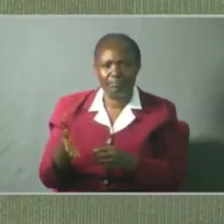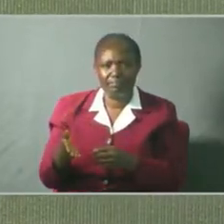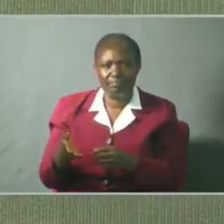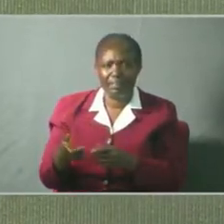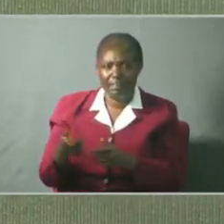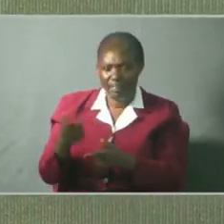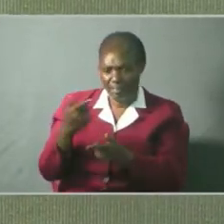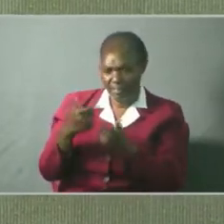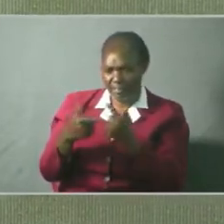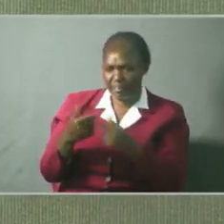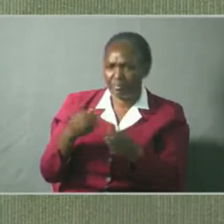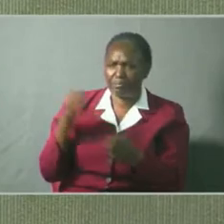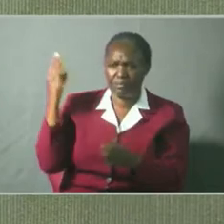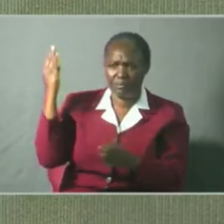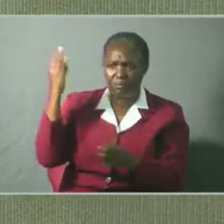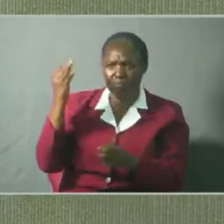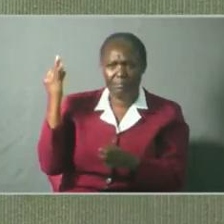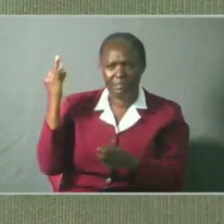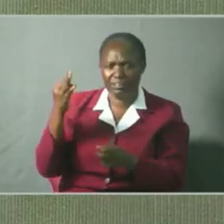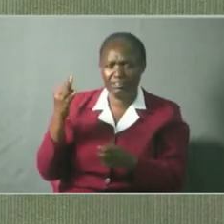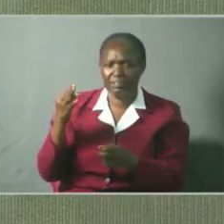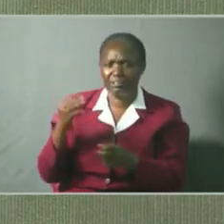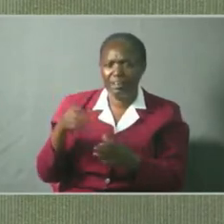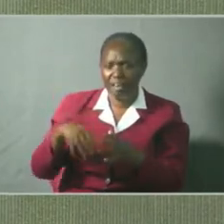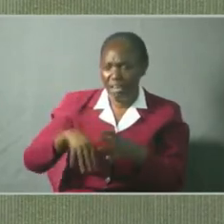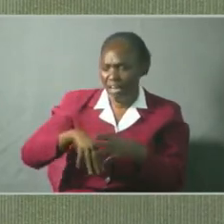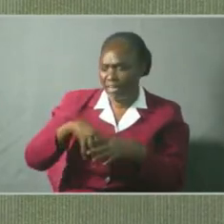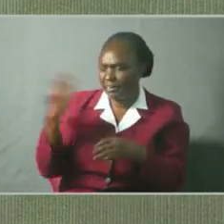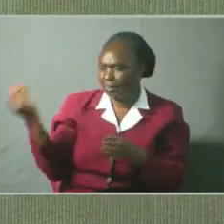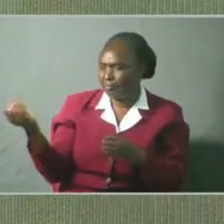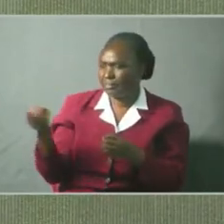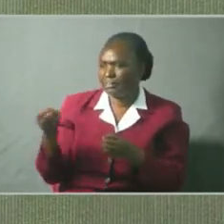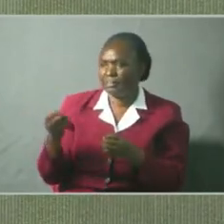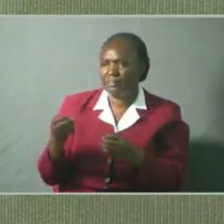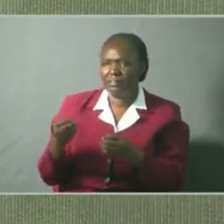I came here to preach to an empty hall,